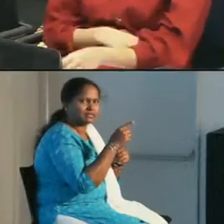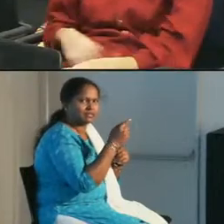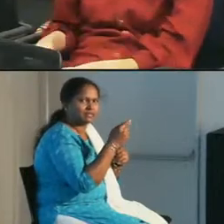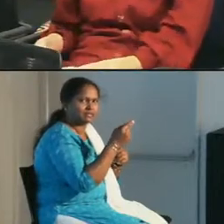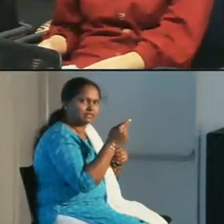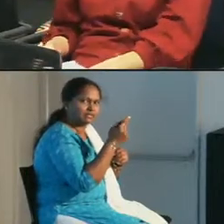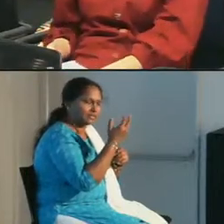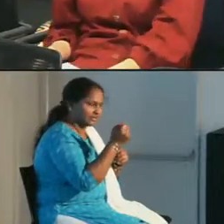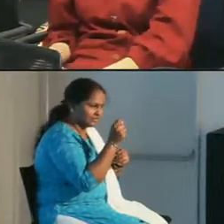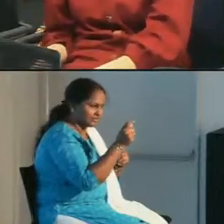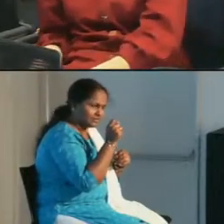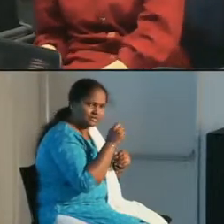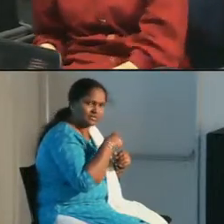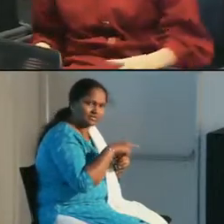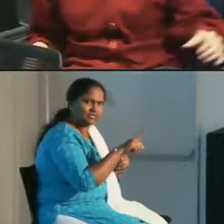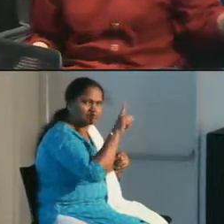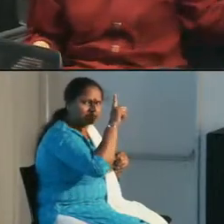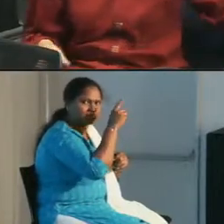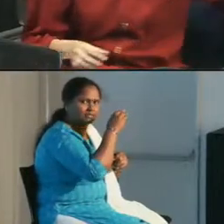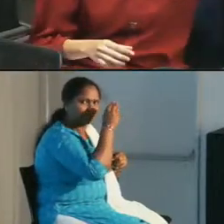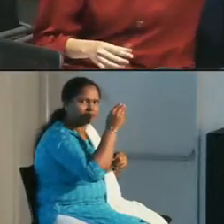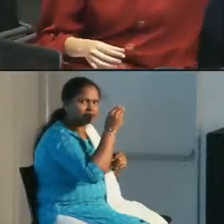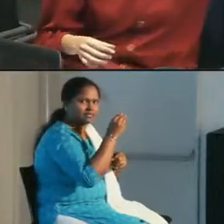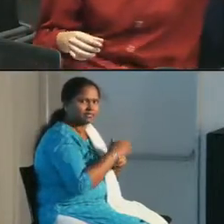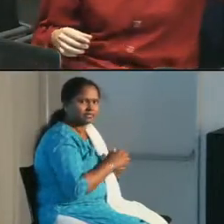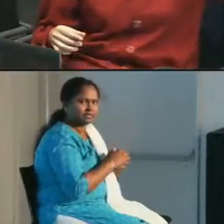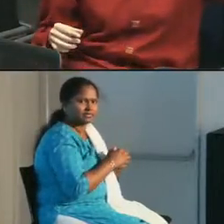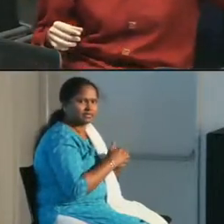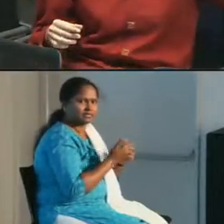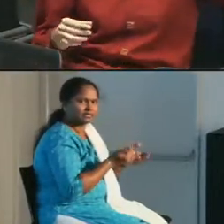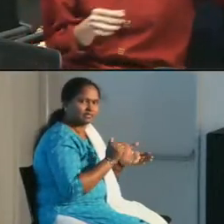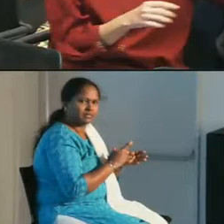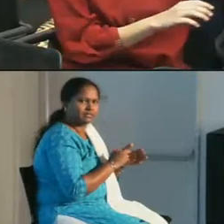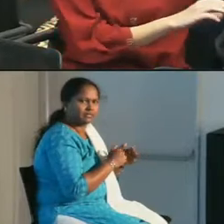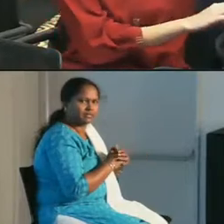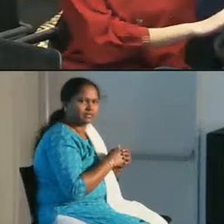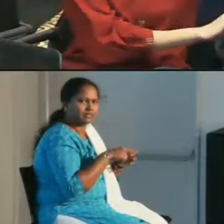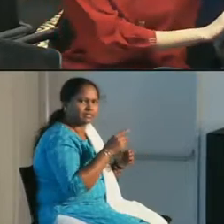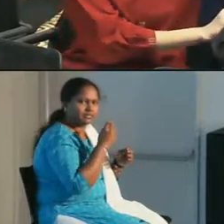you exit your tutorial and you drop it off again.